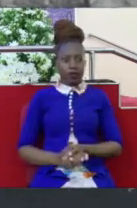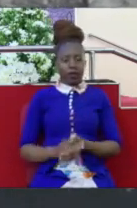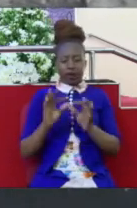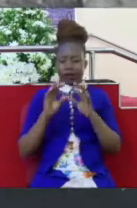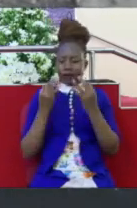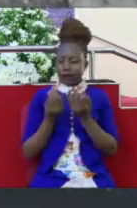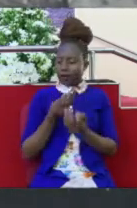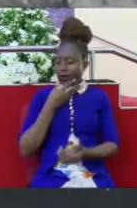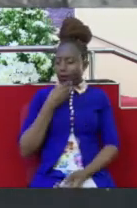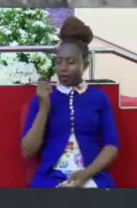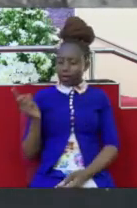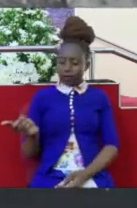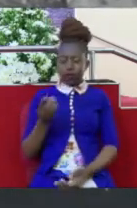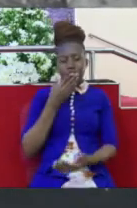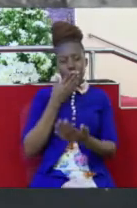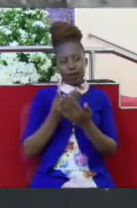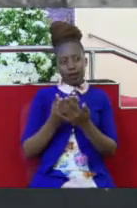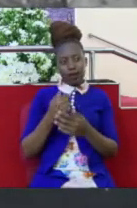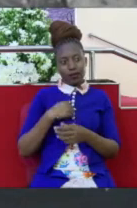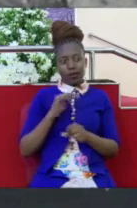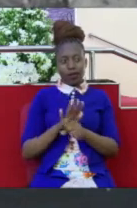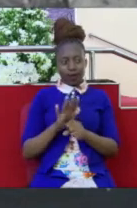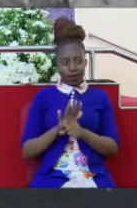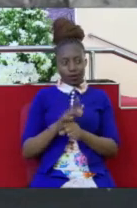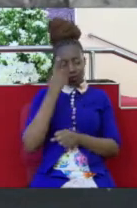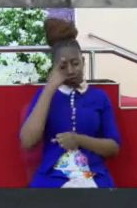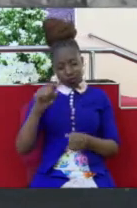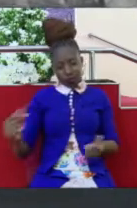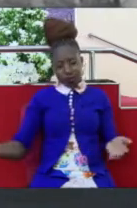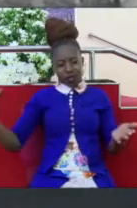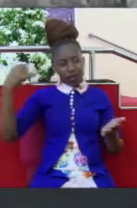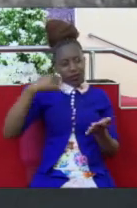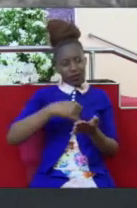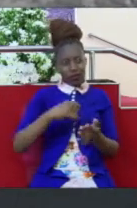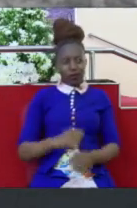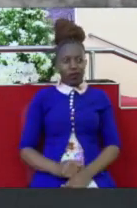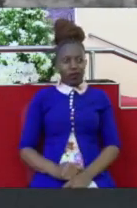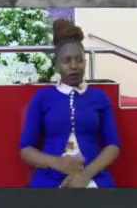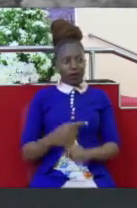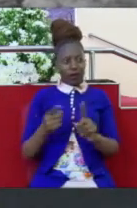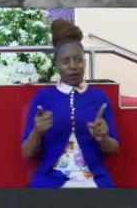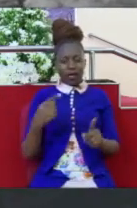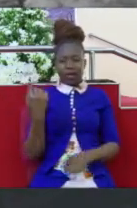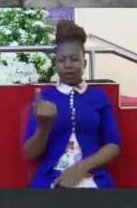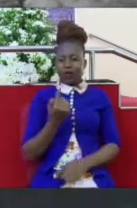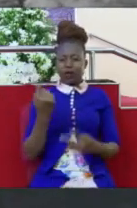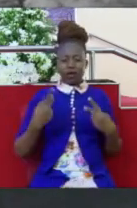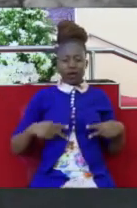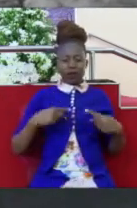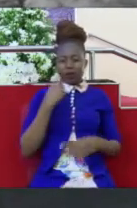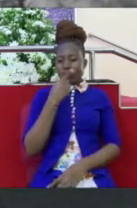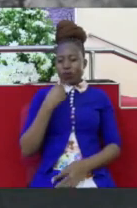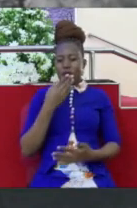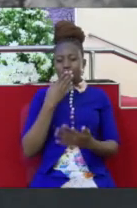kwa mimi kujihusisha. The only ones that did not thank me, wale ambao hawakunishukuru, were the other four